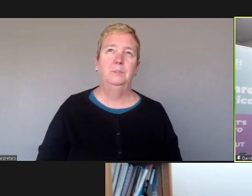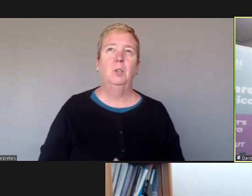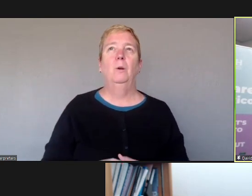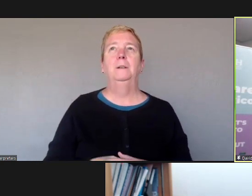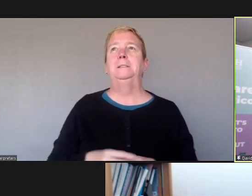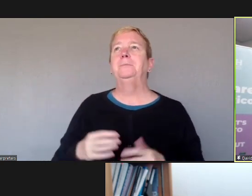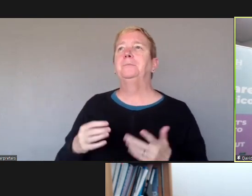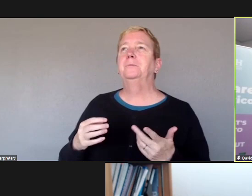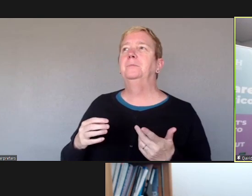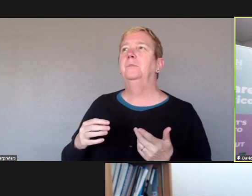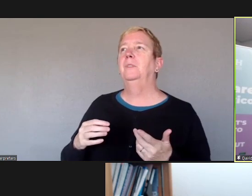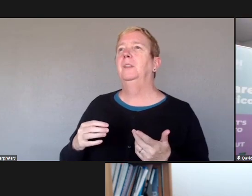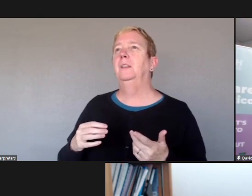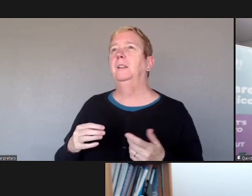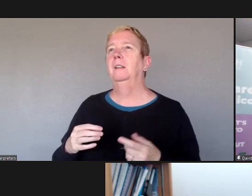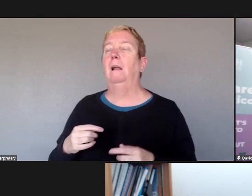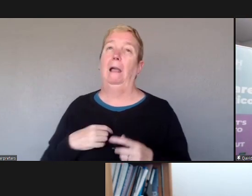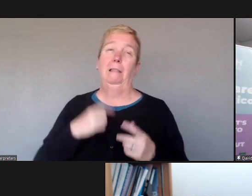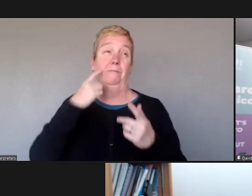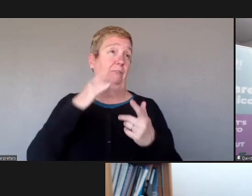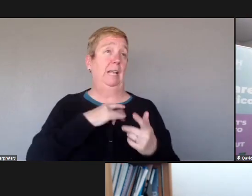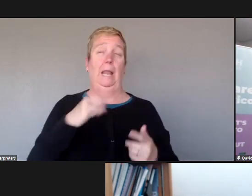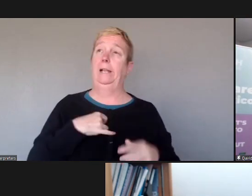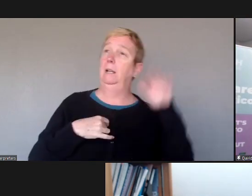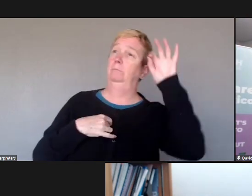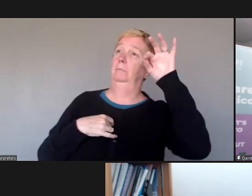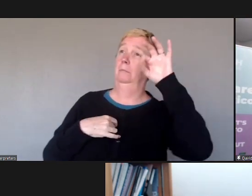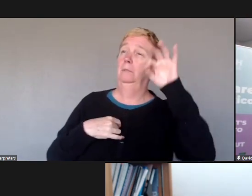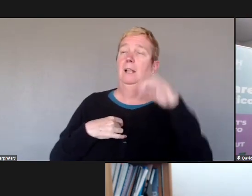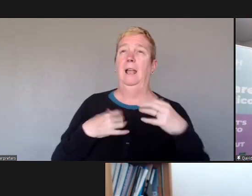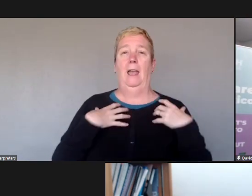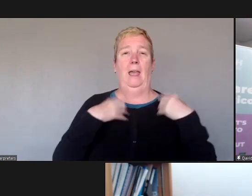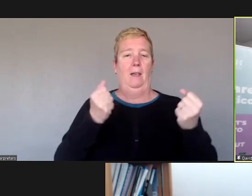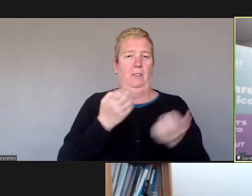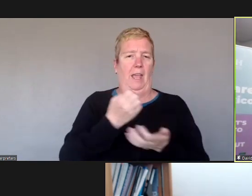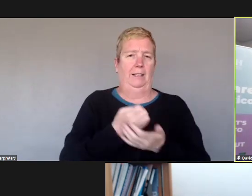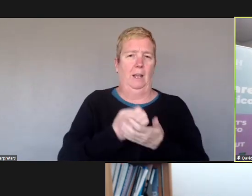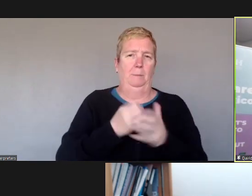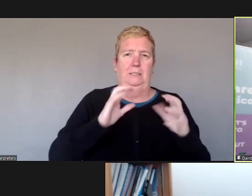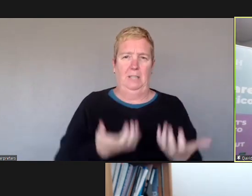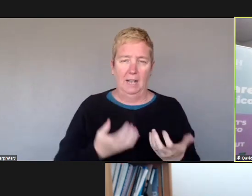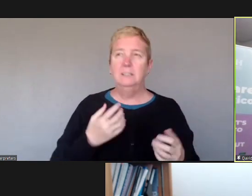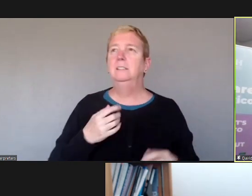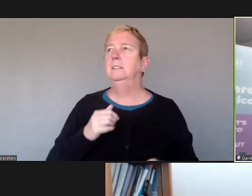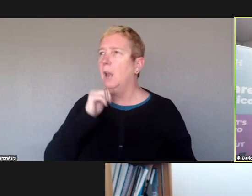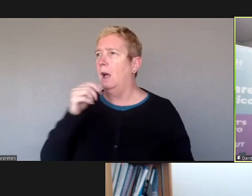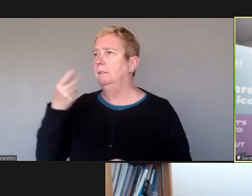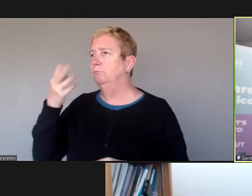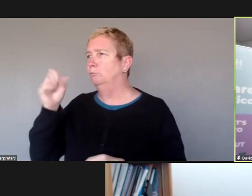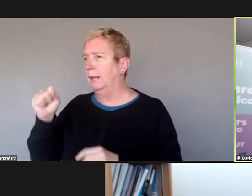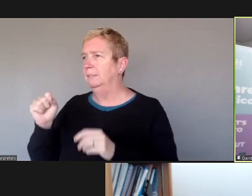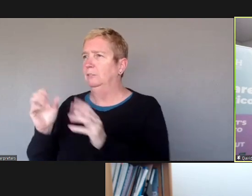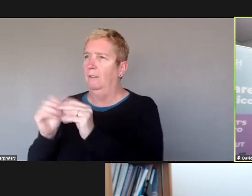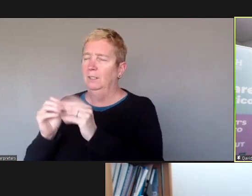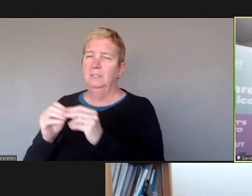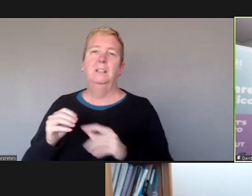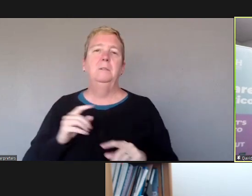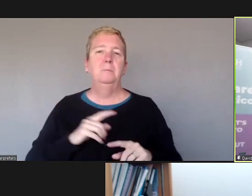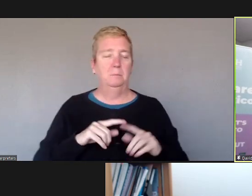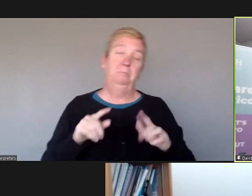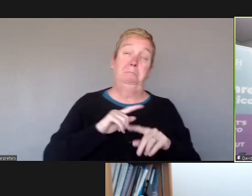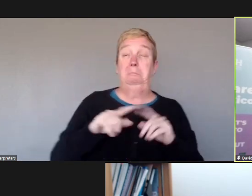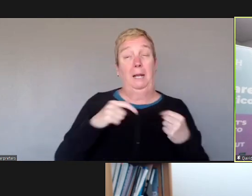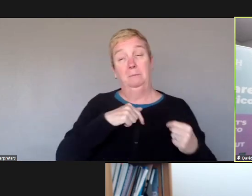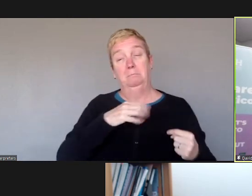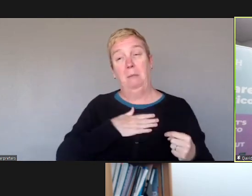better suited for a health economics class than a press conference. But, I have a pretty deep business background.